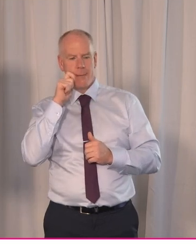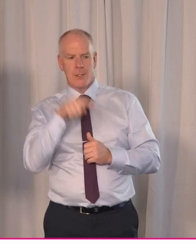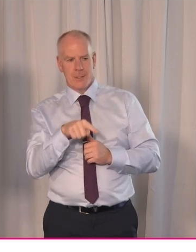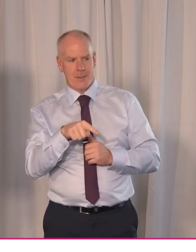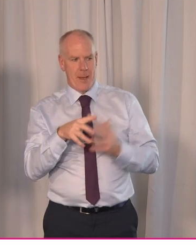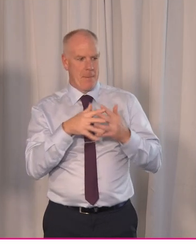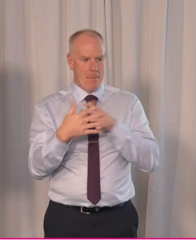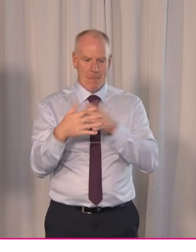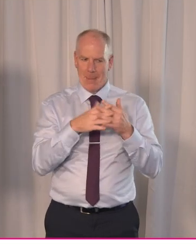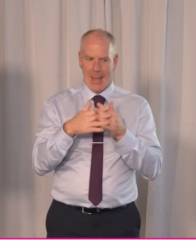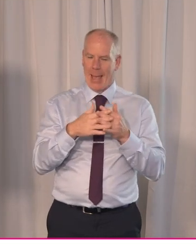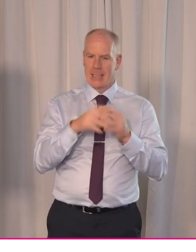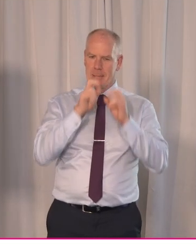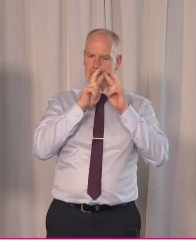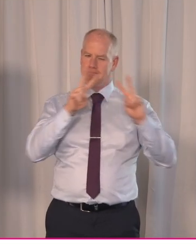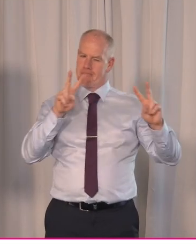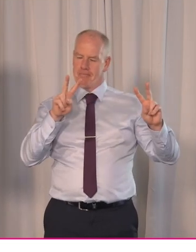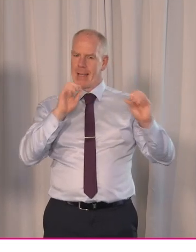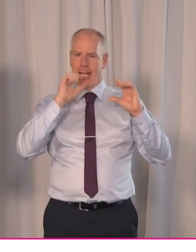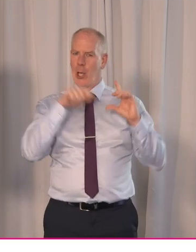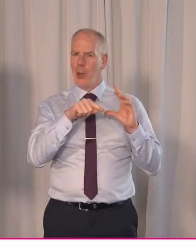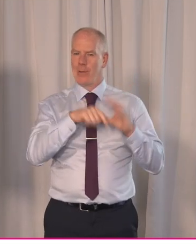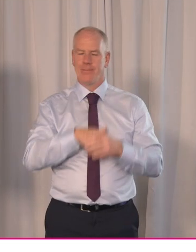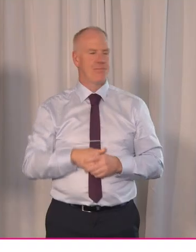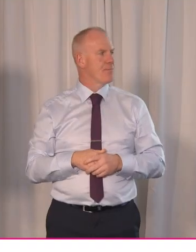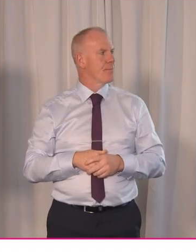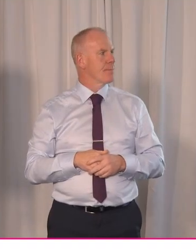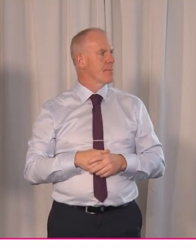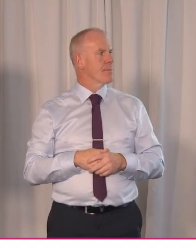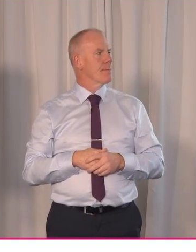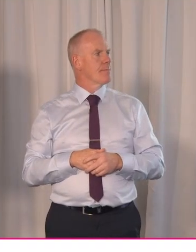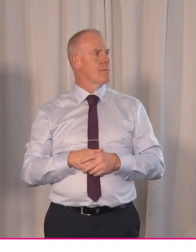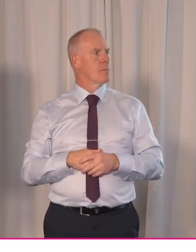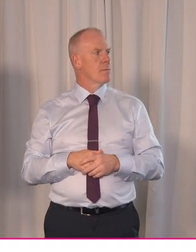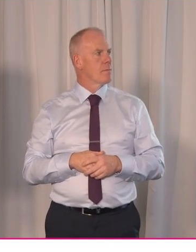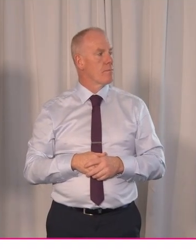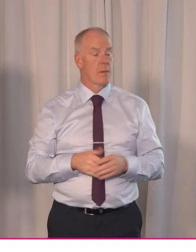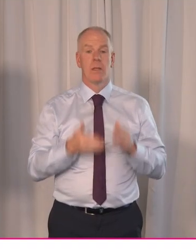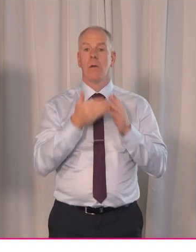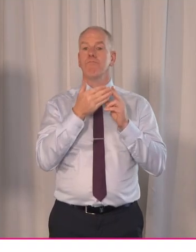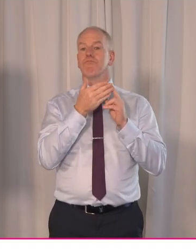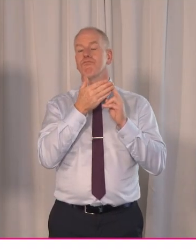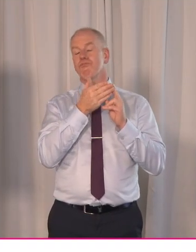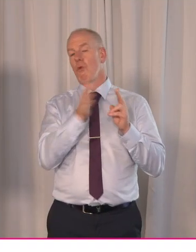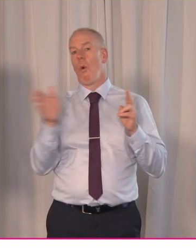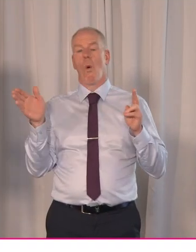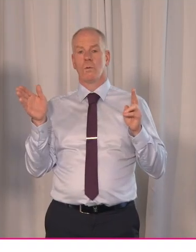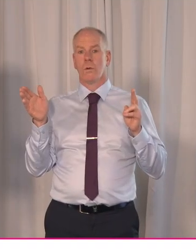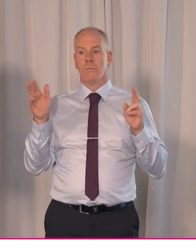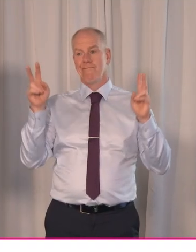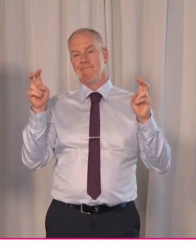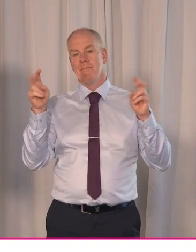regard. And maybe just to flag then the other contextual broader issues for sexual health in Ireland